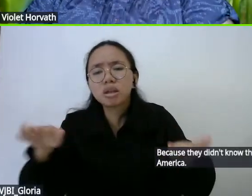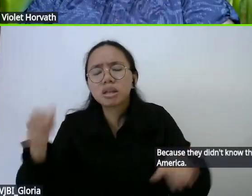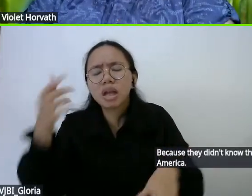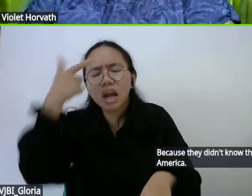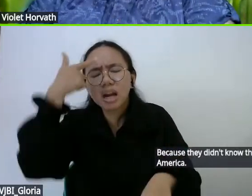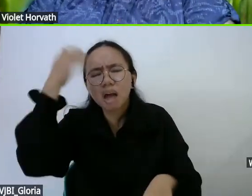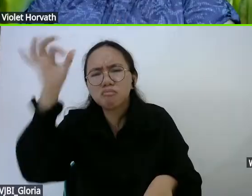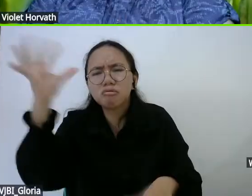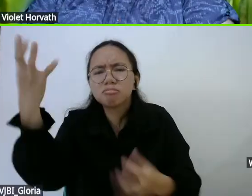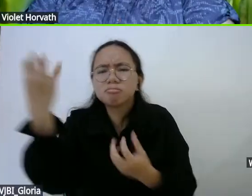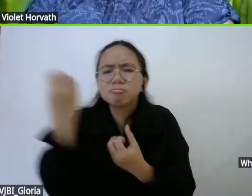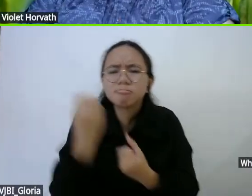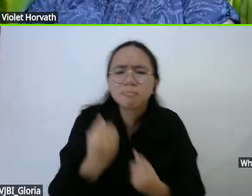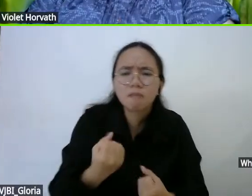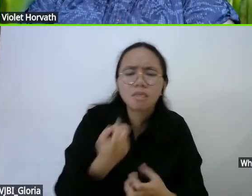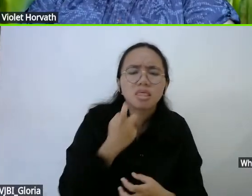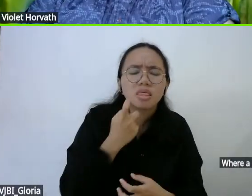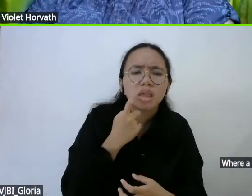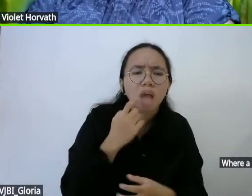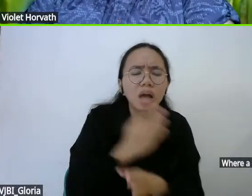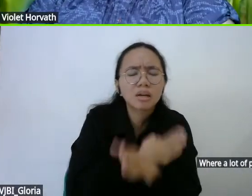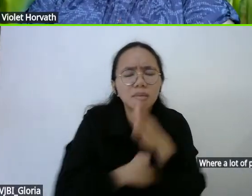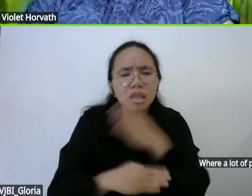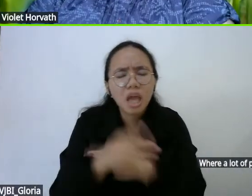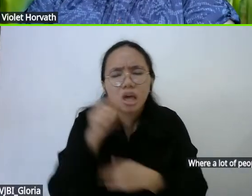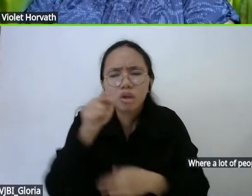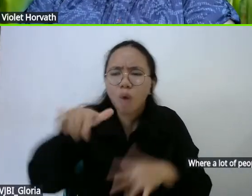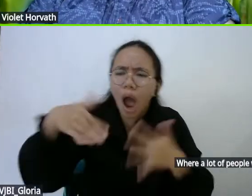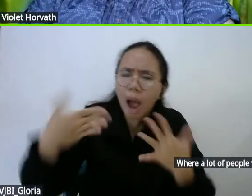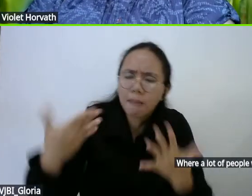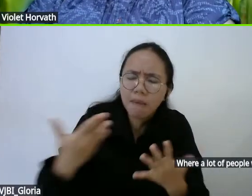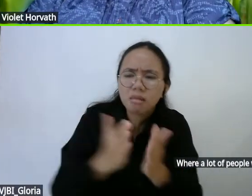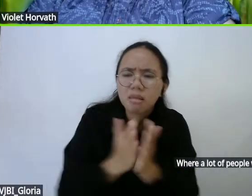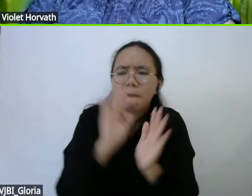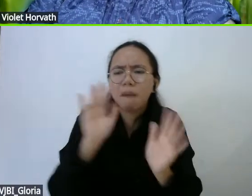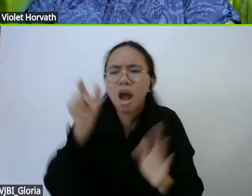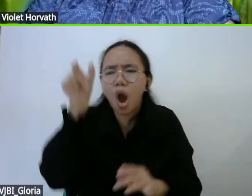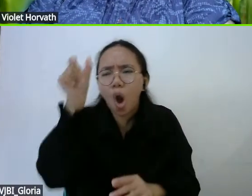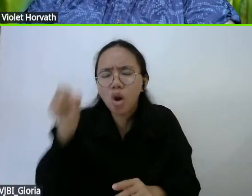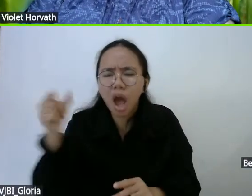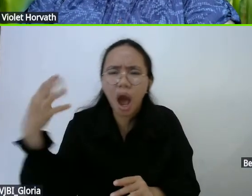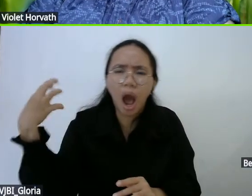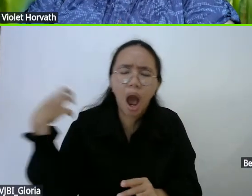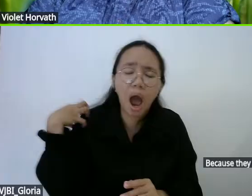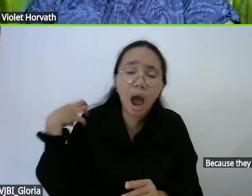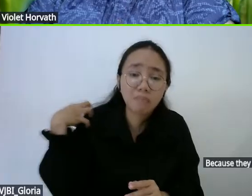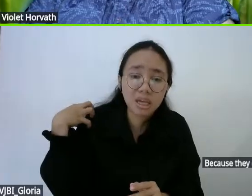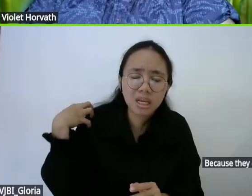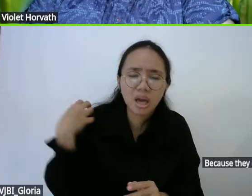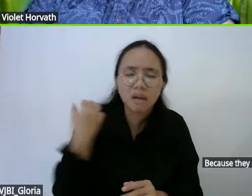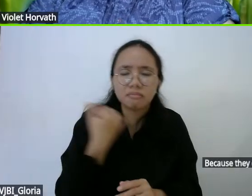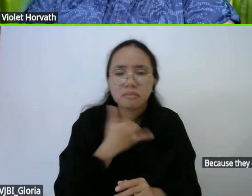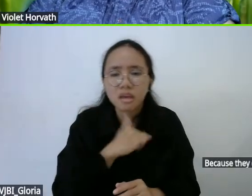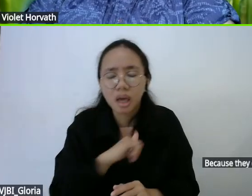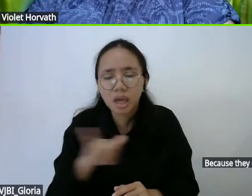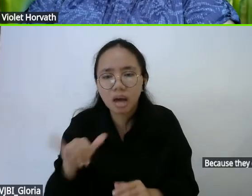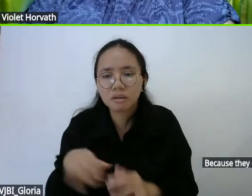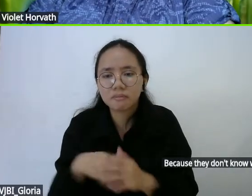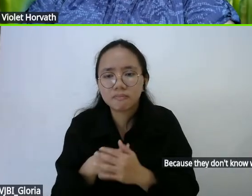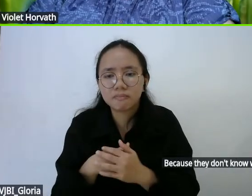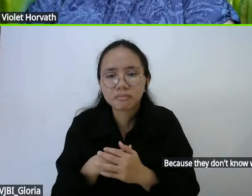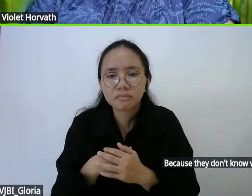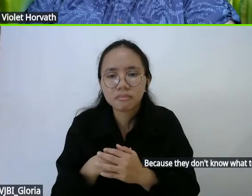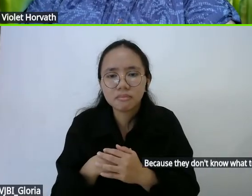lot of people with disabilities just don't go to the doctor because they don't know what to do with them. They don't know how to treat